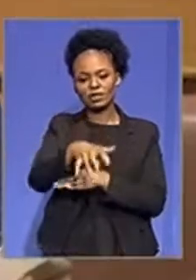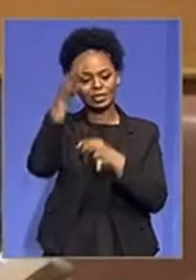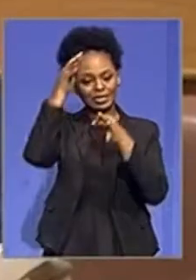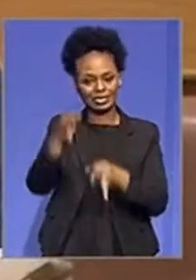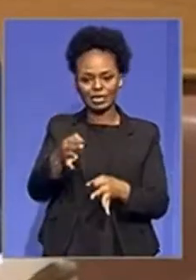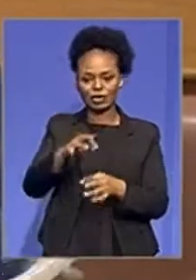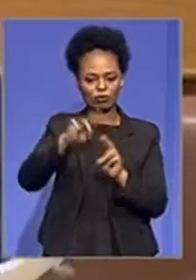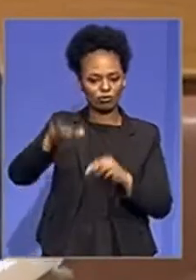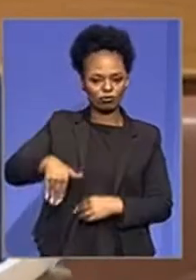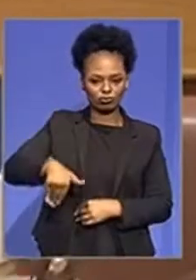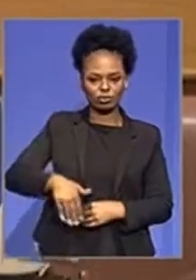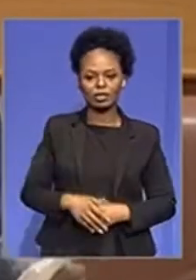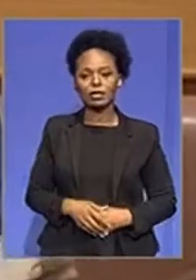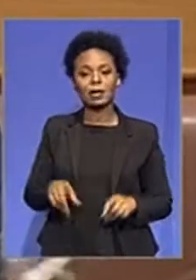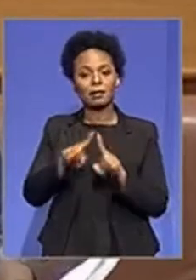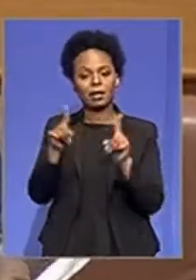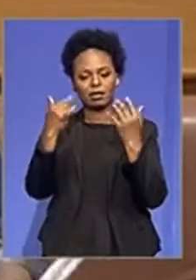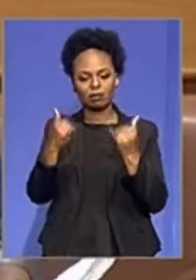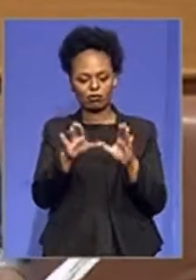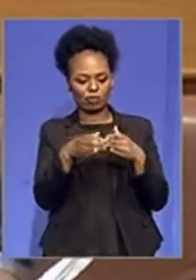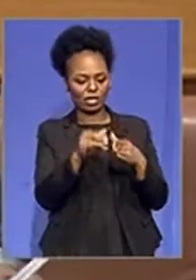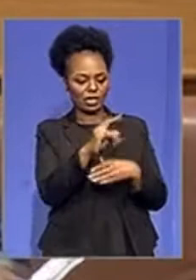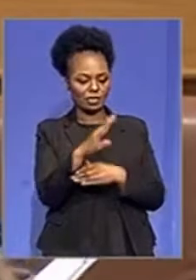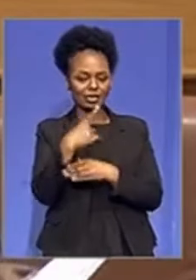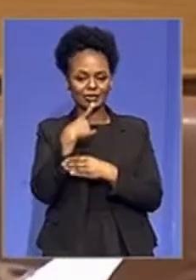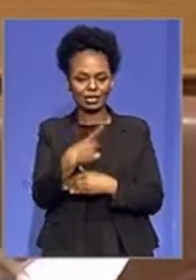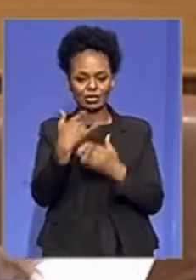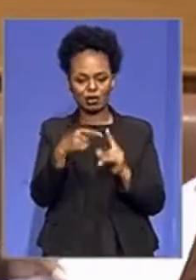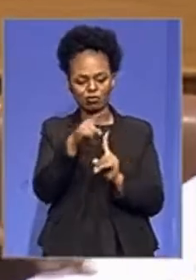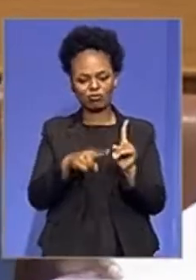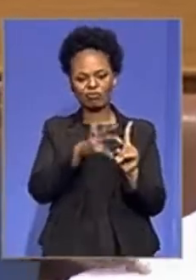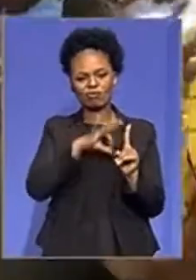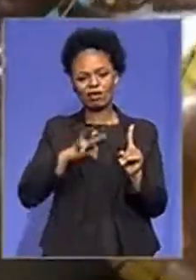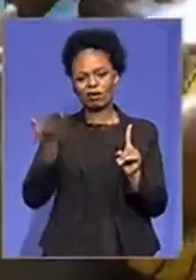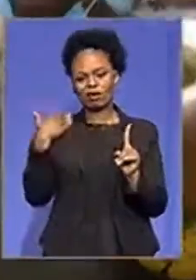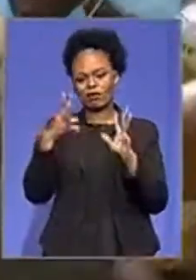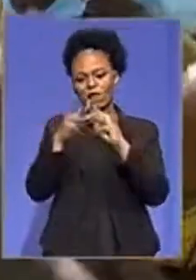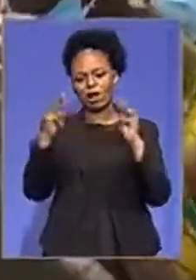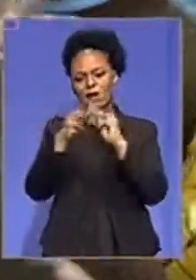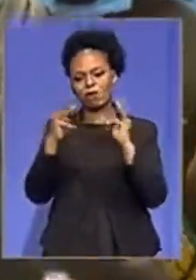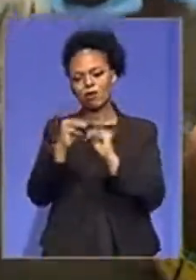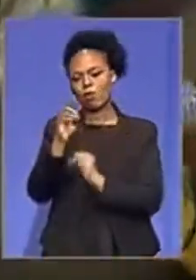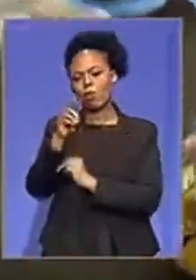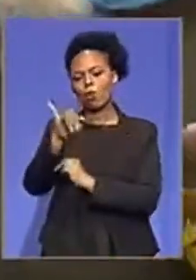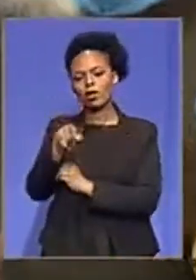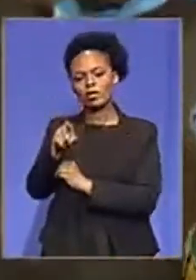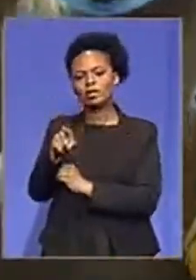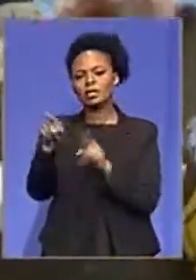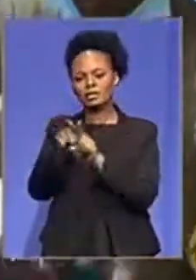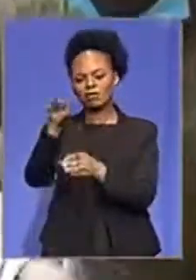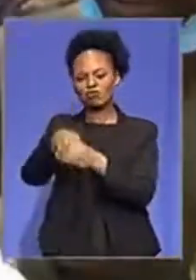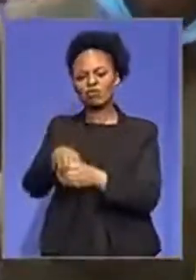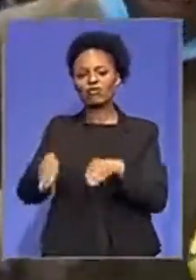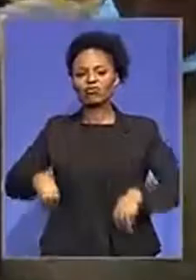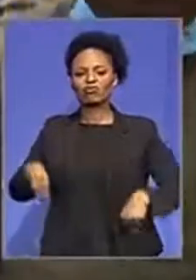ena. Ho sa le jwalo, mokga o thatiseditse taba ya hore majoro wa Mehleng wa Mangaung Metro o le Mlamleli ya tobane le diqoso tsa